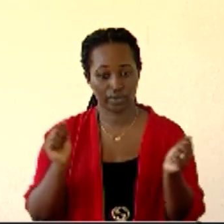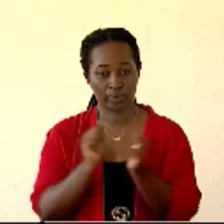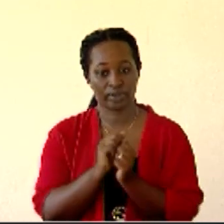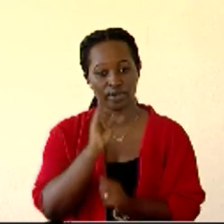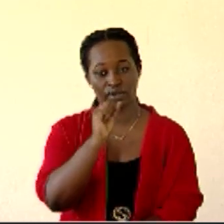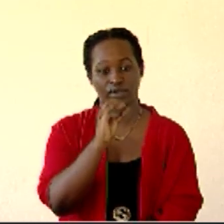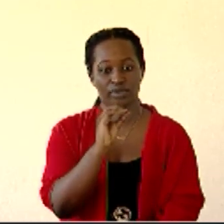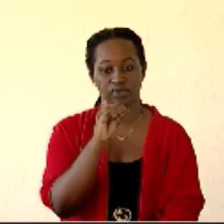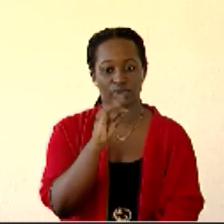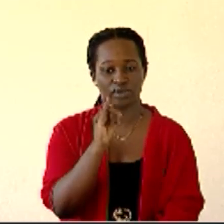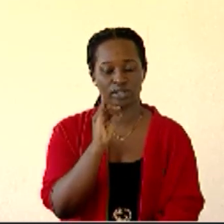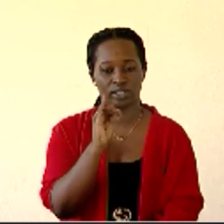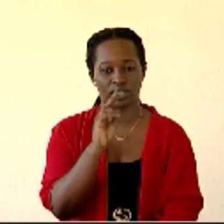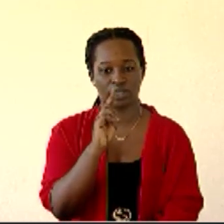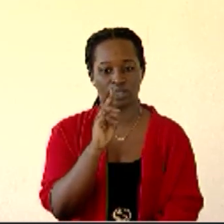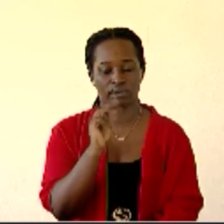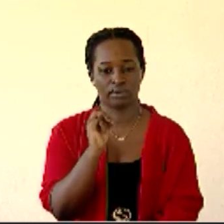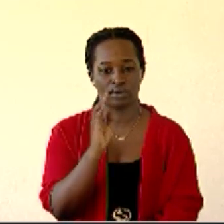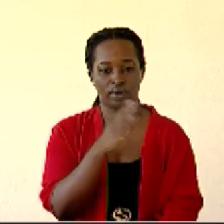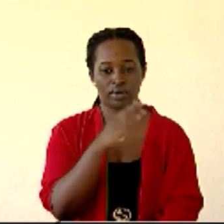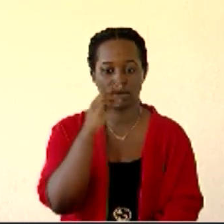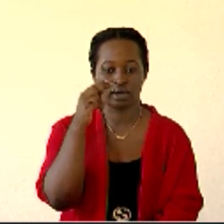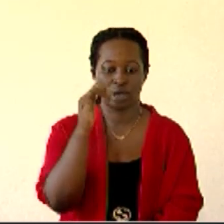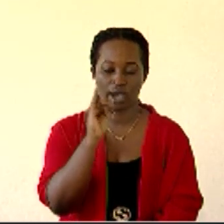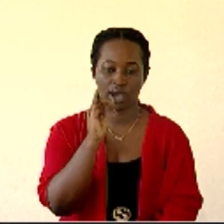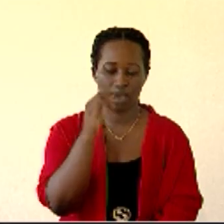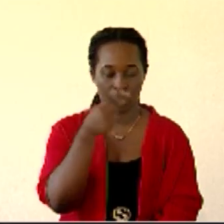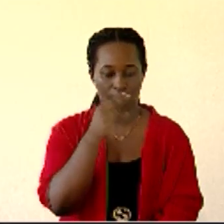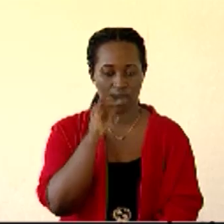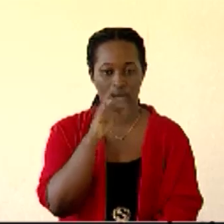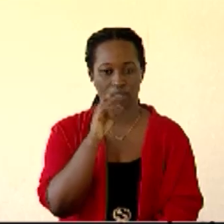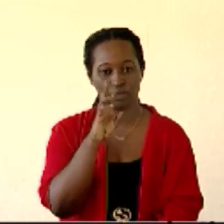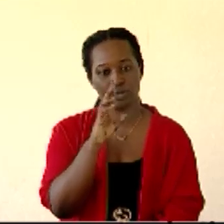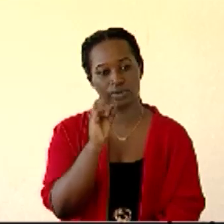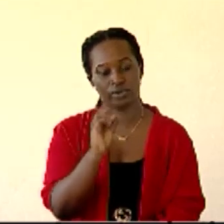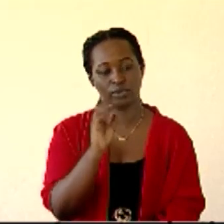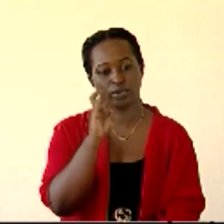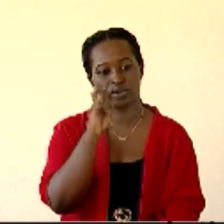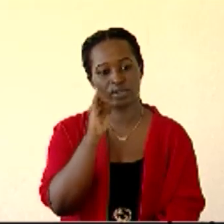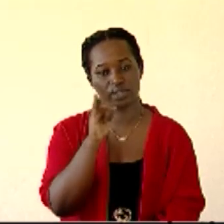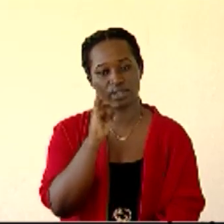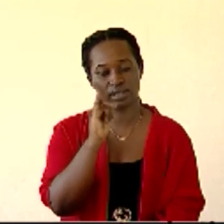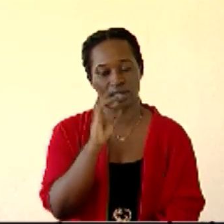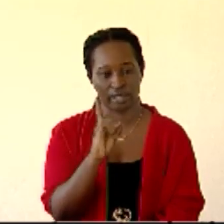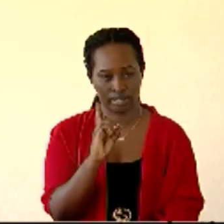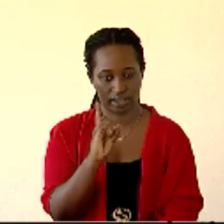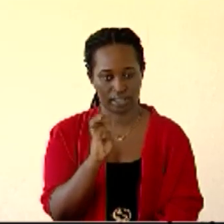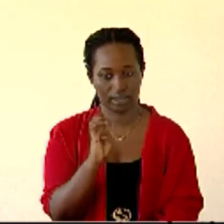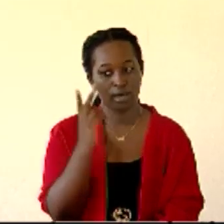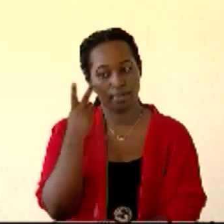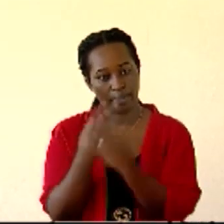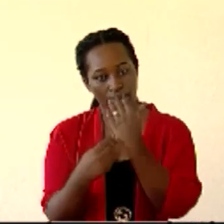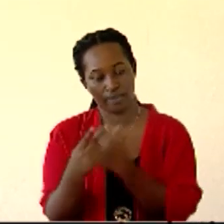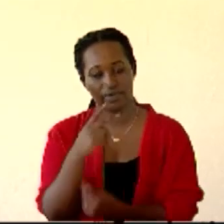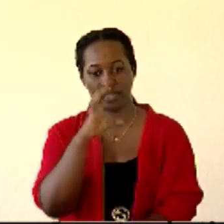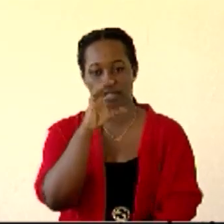hydroxide, sodium carbonate to liberate the sodium salts of those carboxylic acid. So this